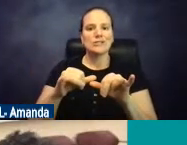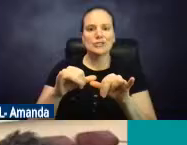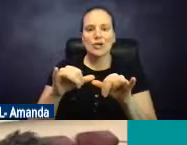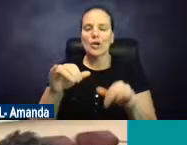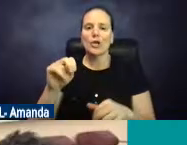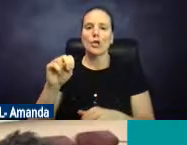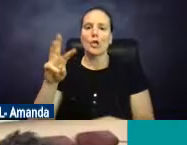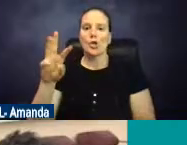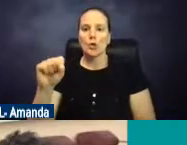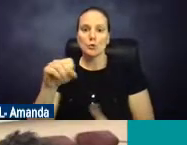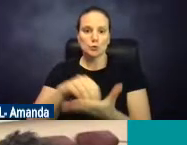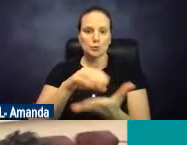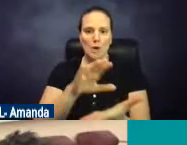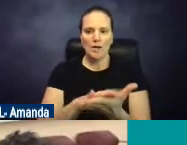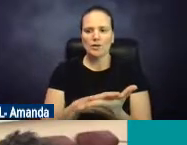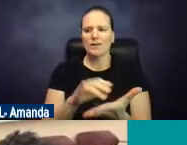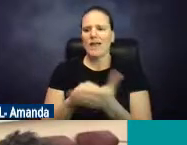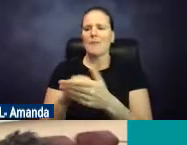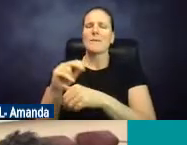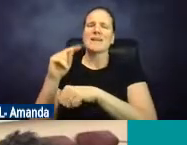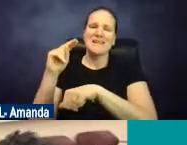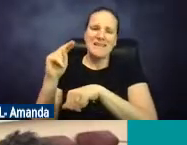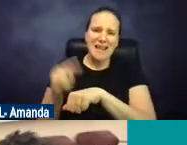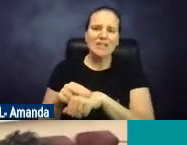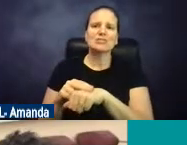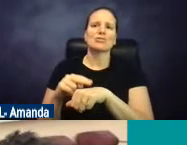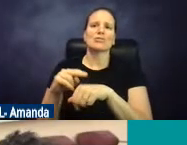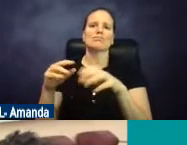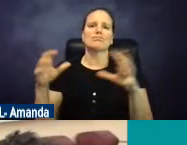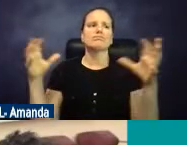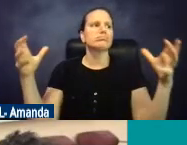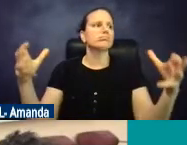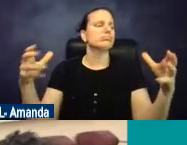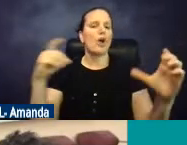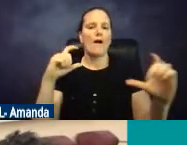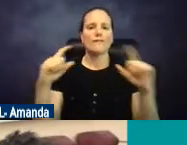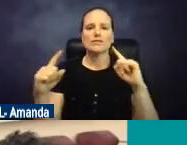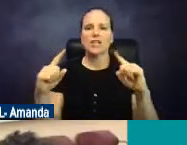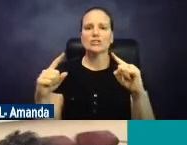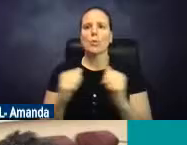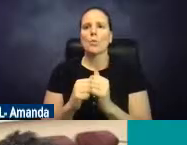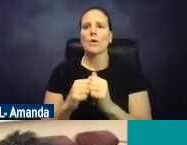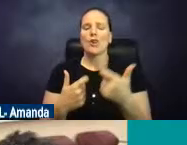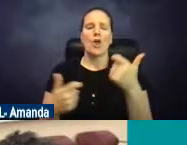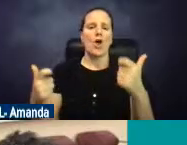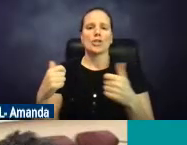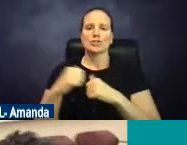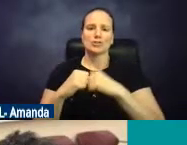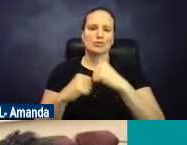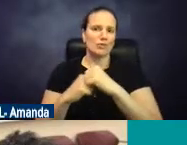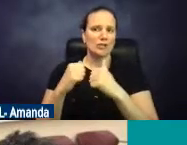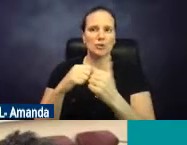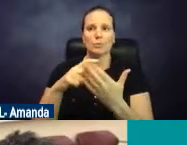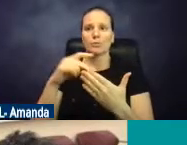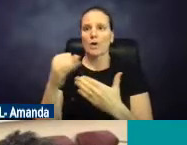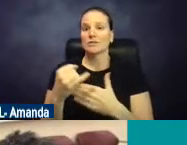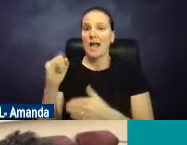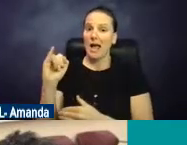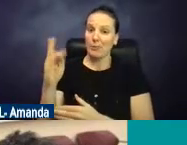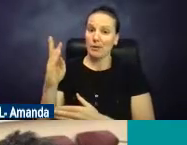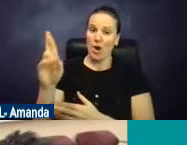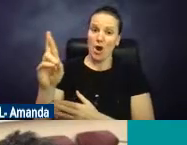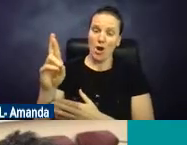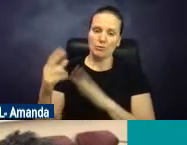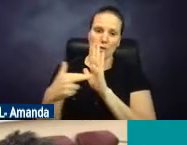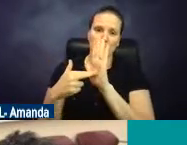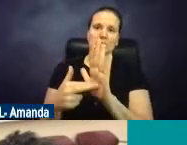which will be a national conversation on large construction projects, which IBR will be represented at